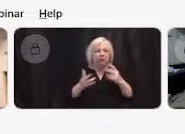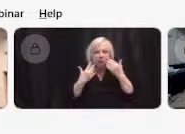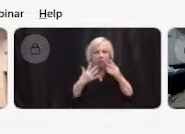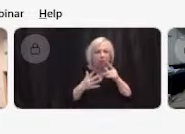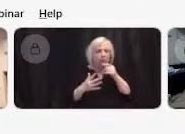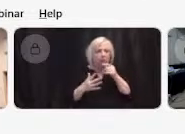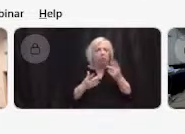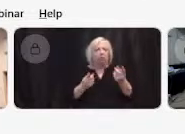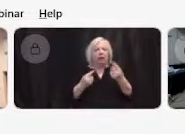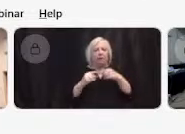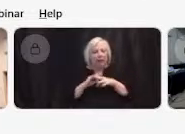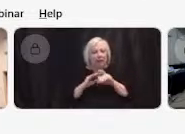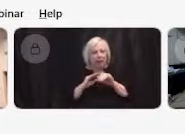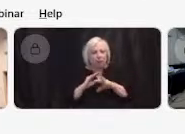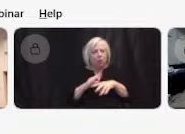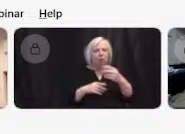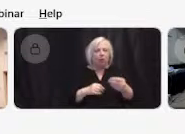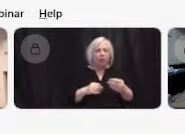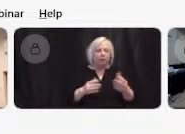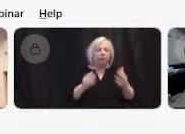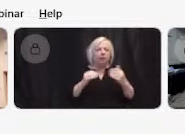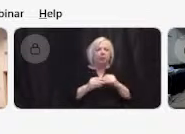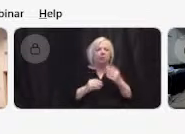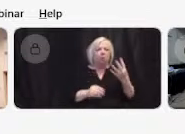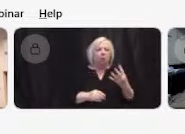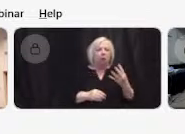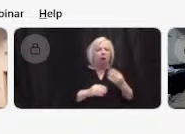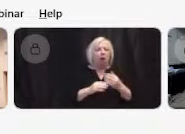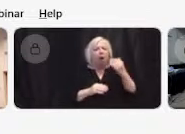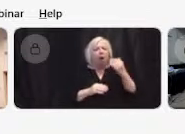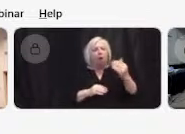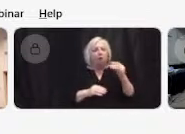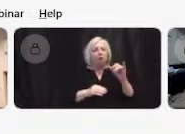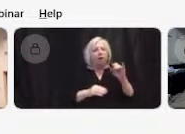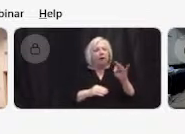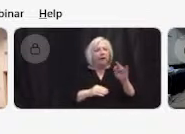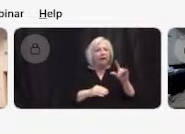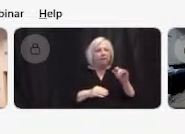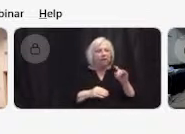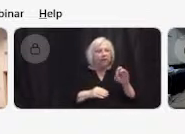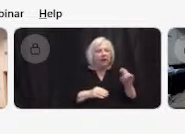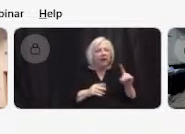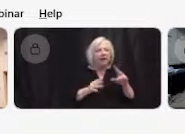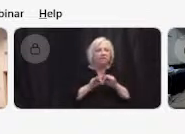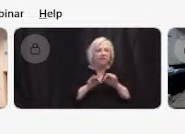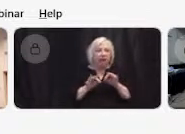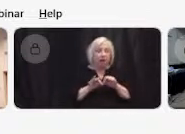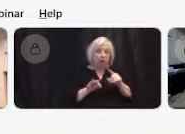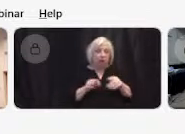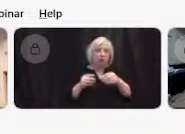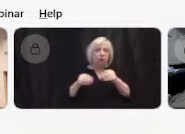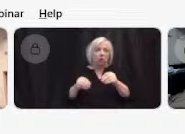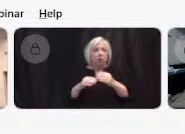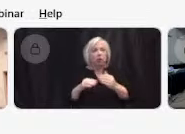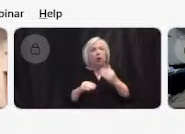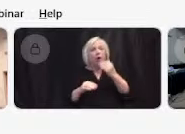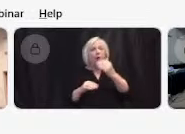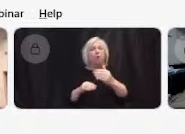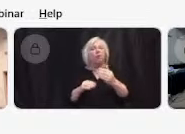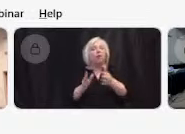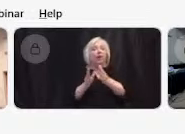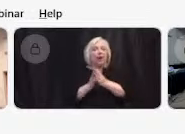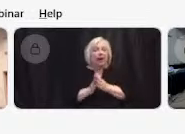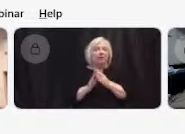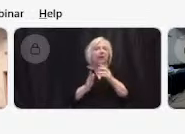going. Number 4, overinflated value. This home sold 10% over the asking price. This not only